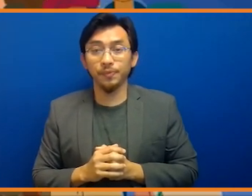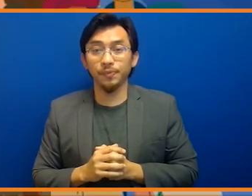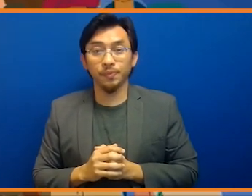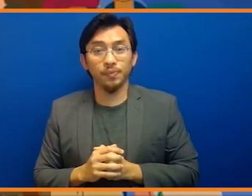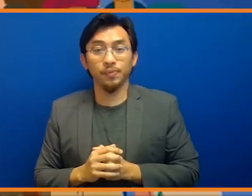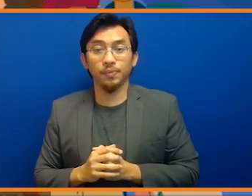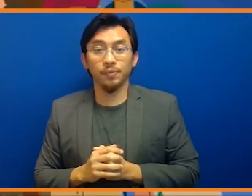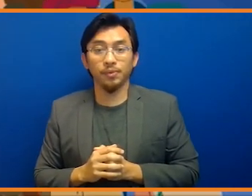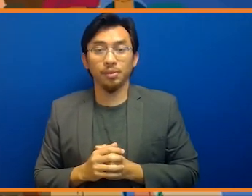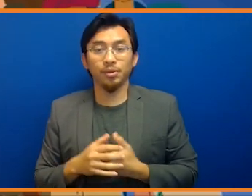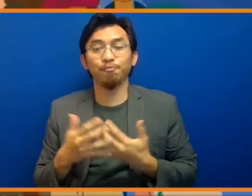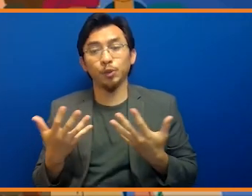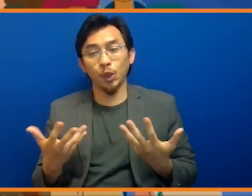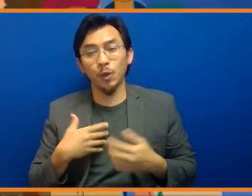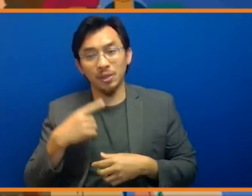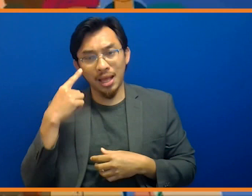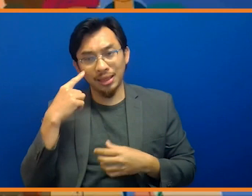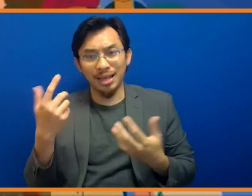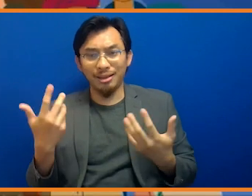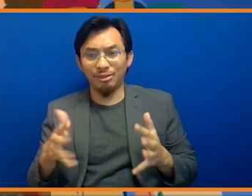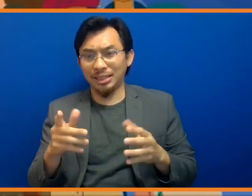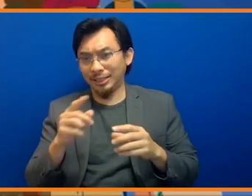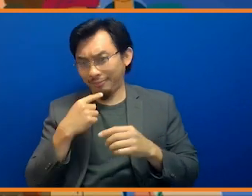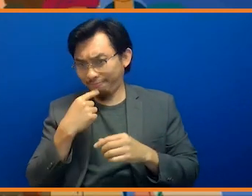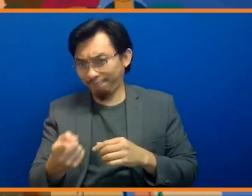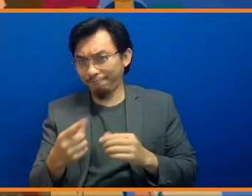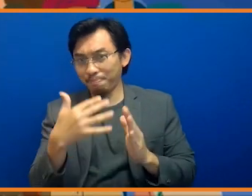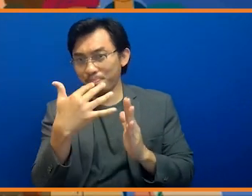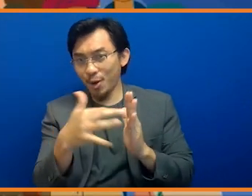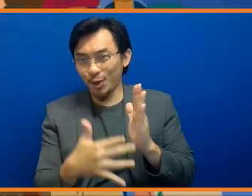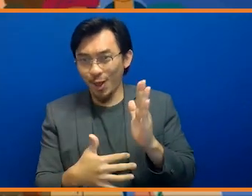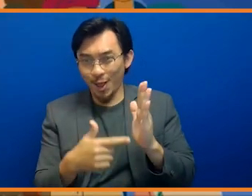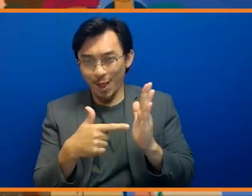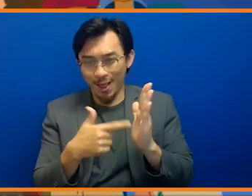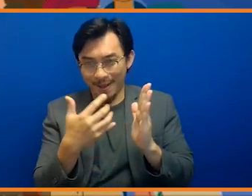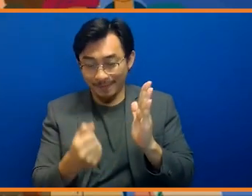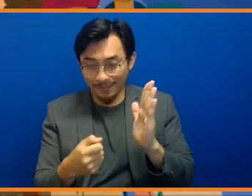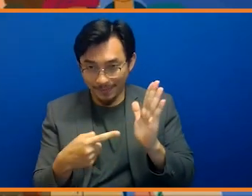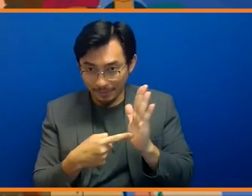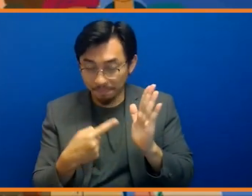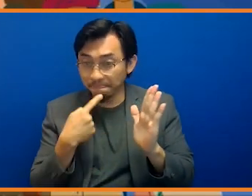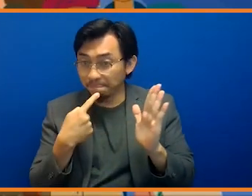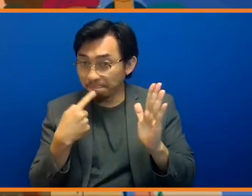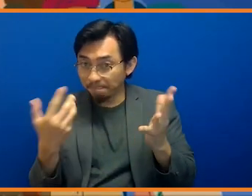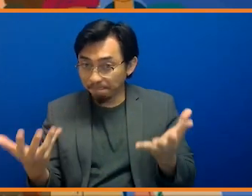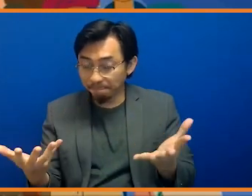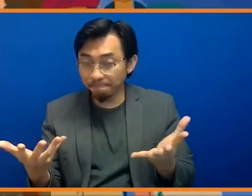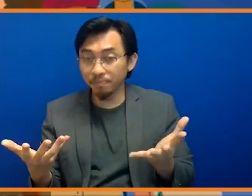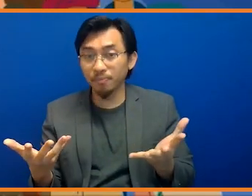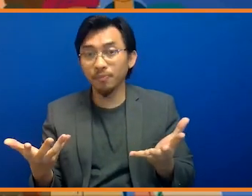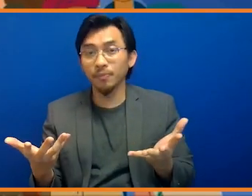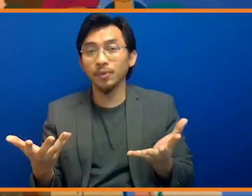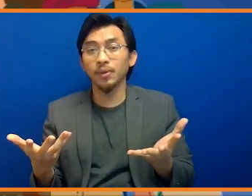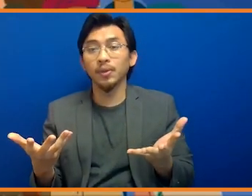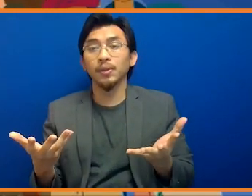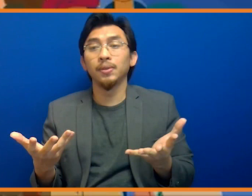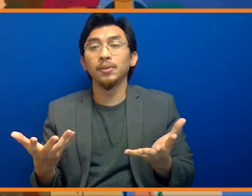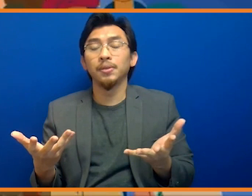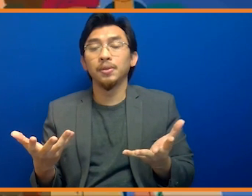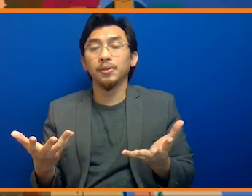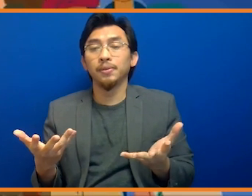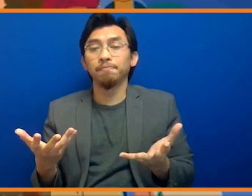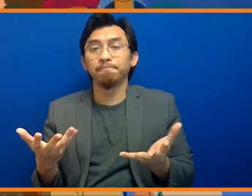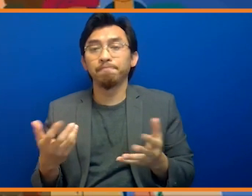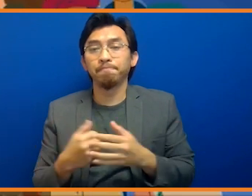Okay, so I think this already stated in the module that